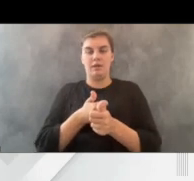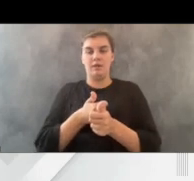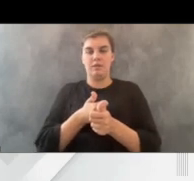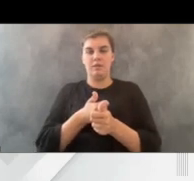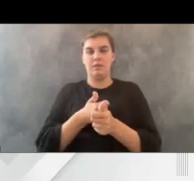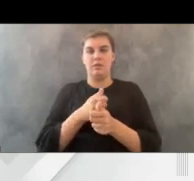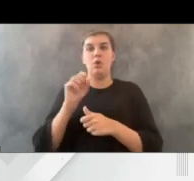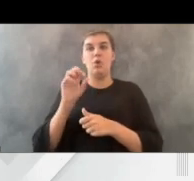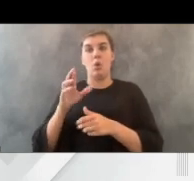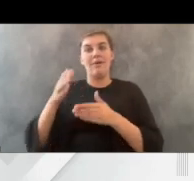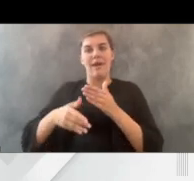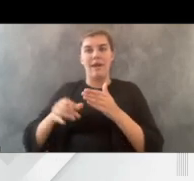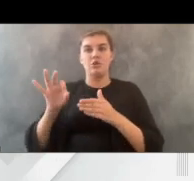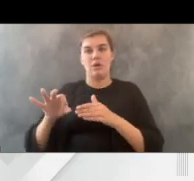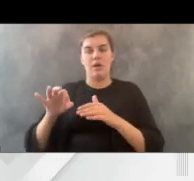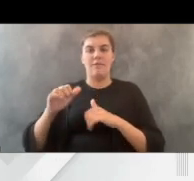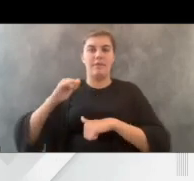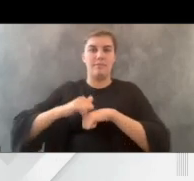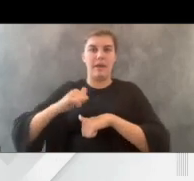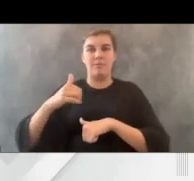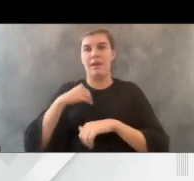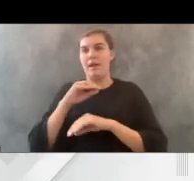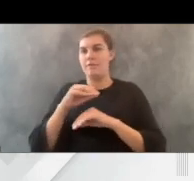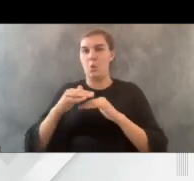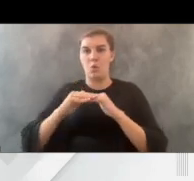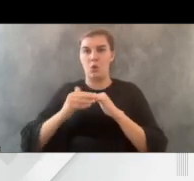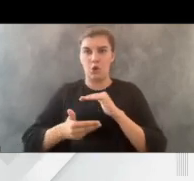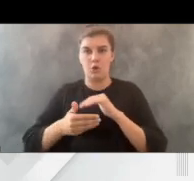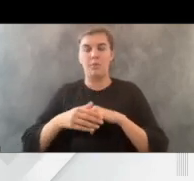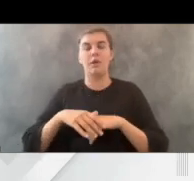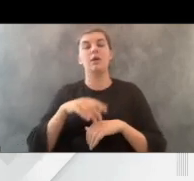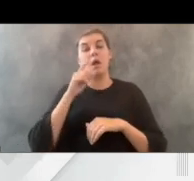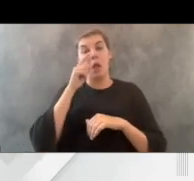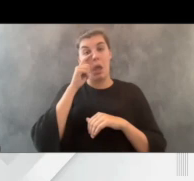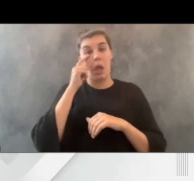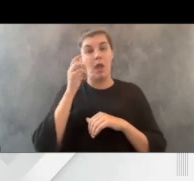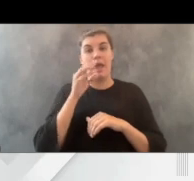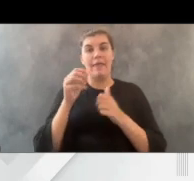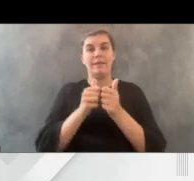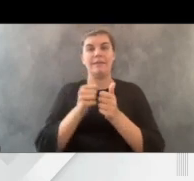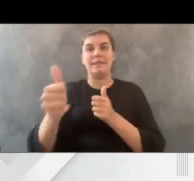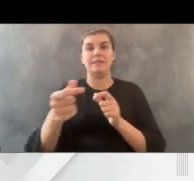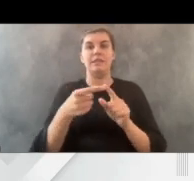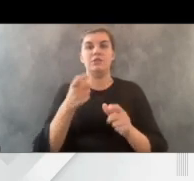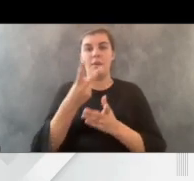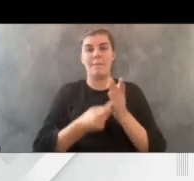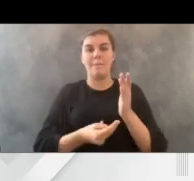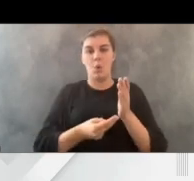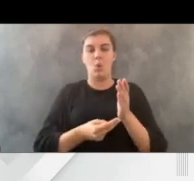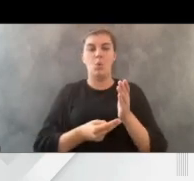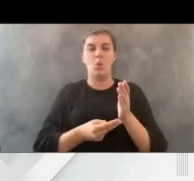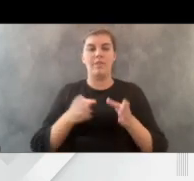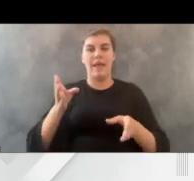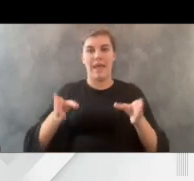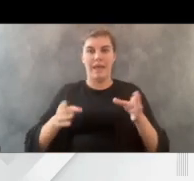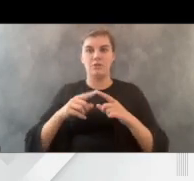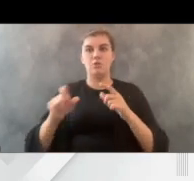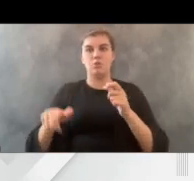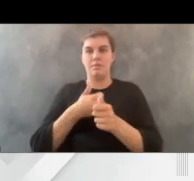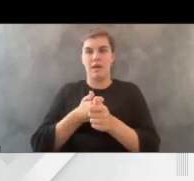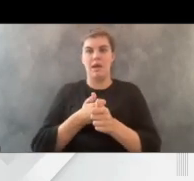is that at gutters and streets where a change of grade occurs adjacent to curb ramps and blended